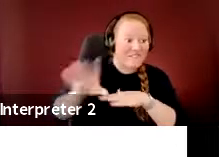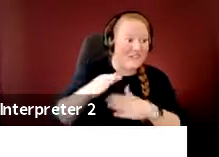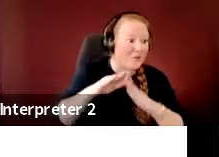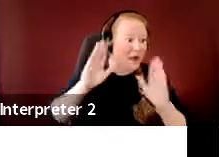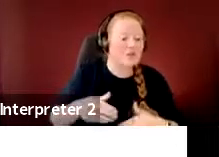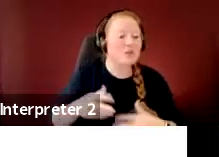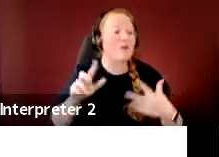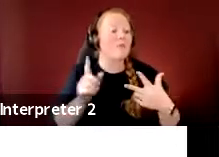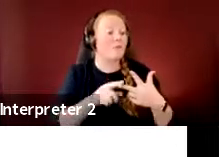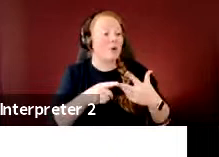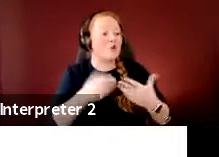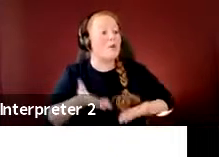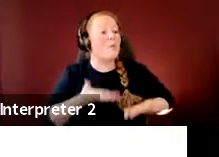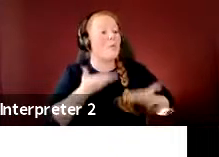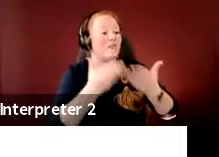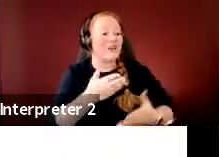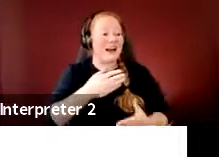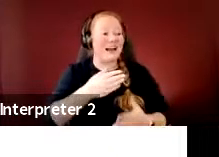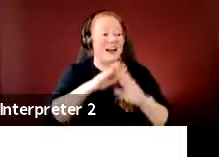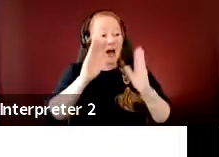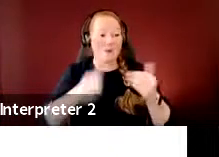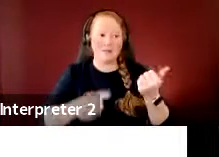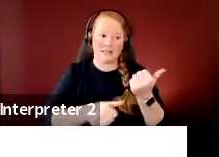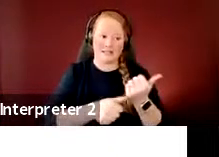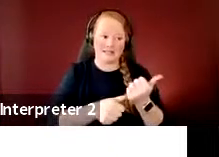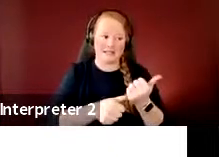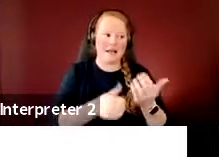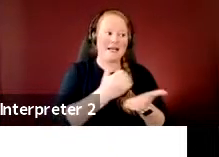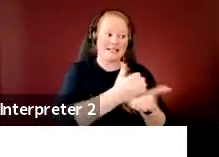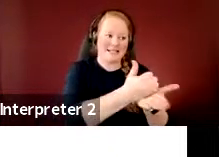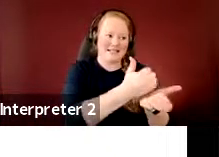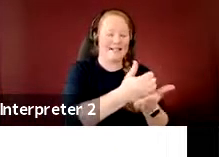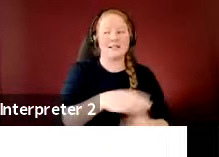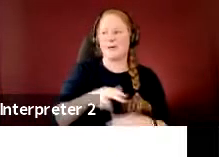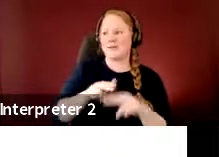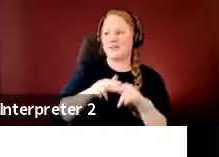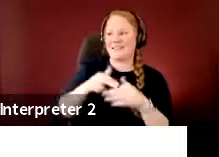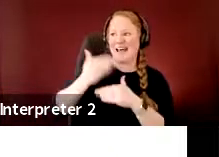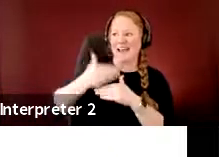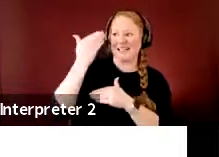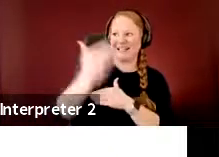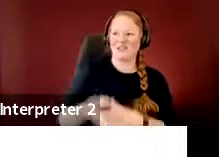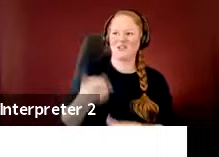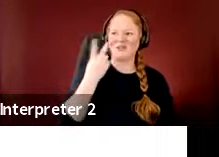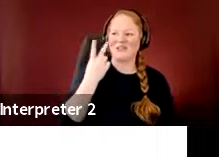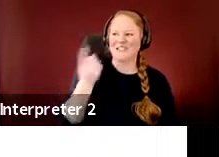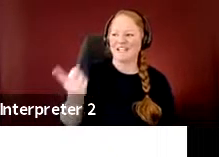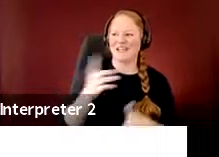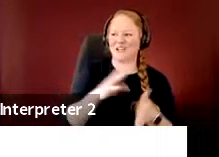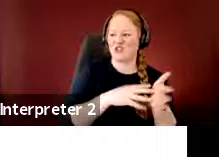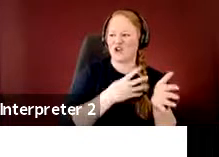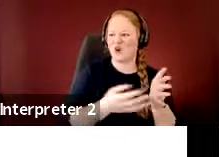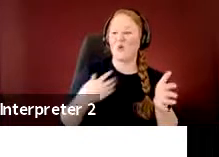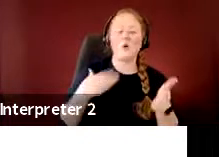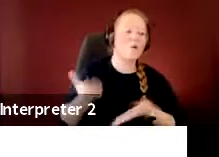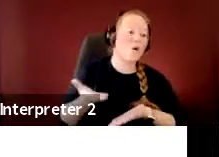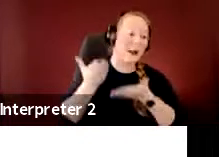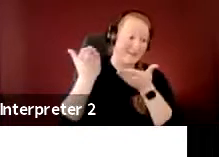utility assistance. Next slide. So here you see the line items and the recommendations of categories that we're recommending,